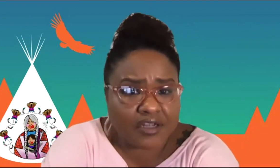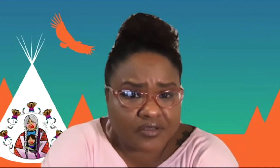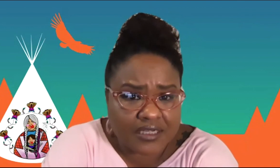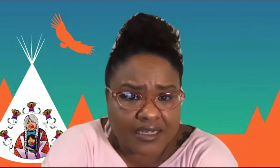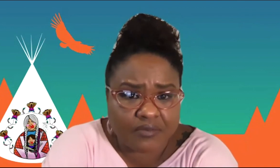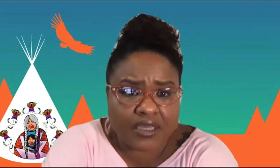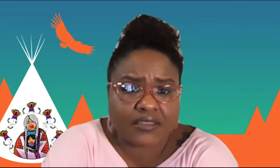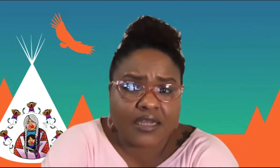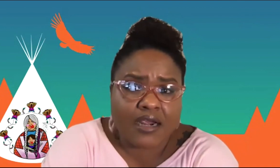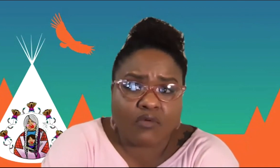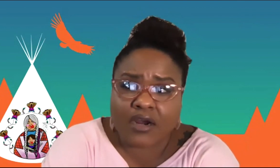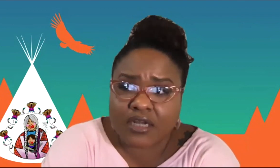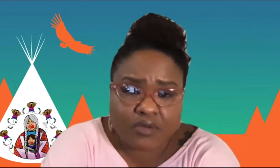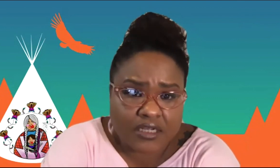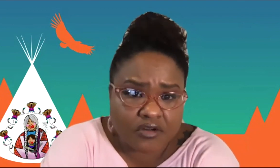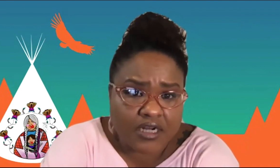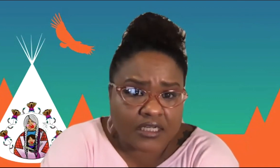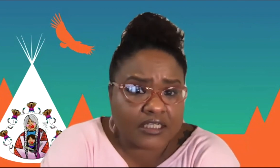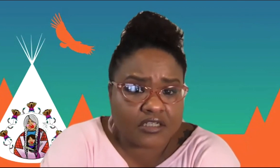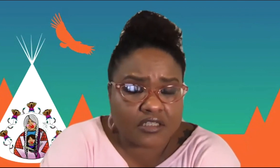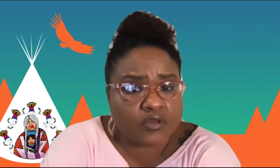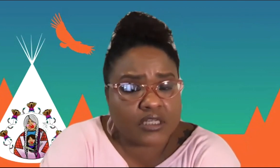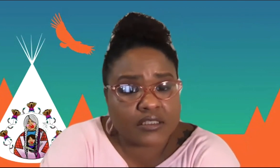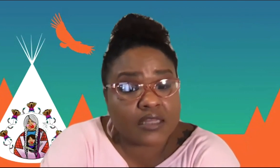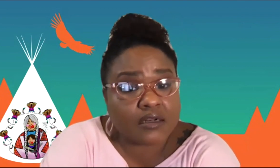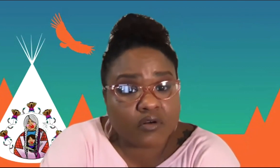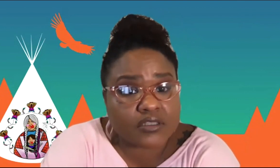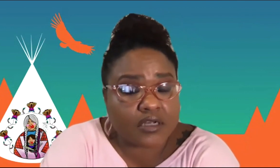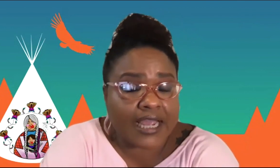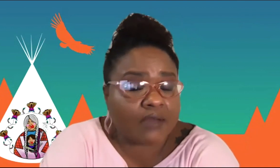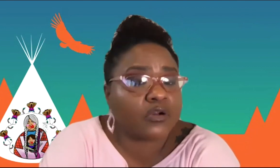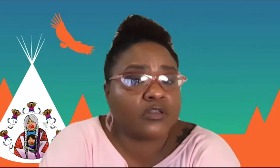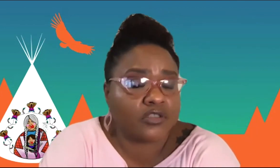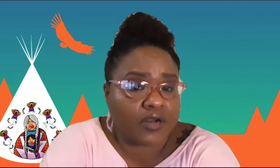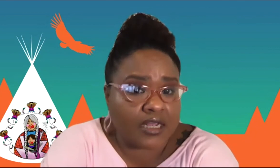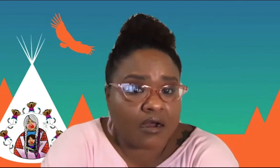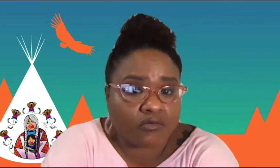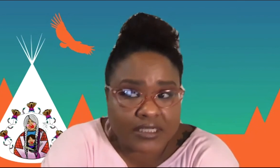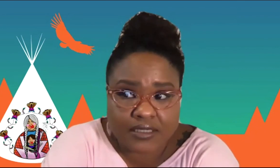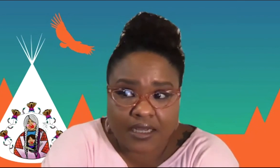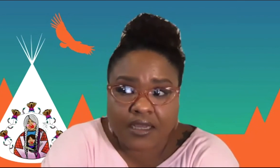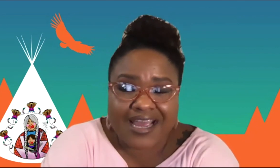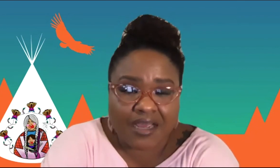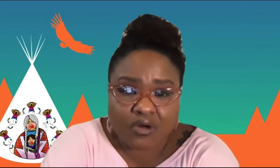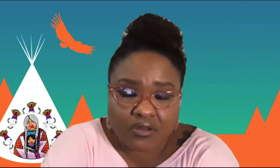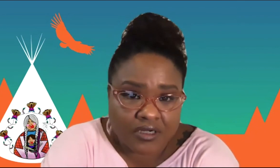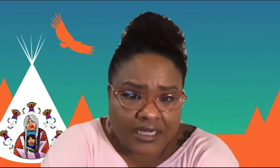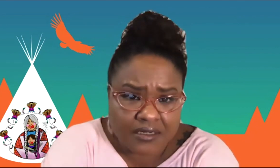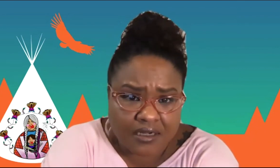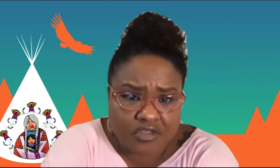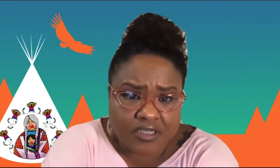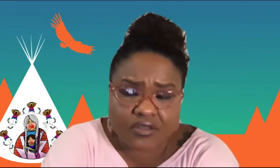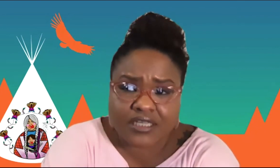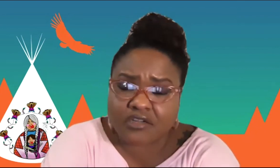how to use that database, where it can be integrated in Indigenous communities. And then of course, Amber Alert training on Wednesday, Amber Alert in